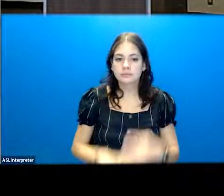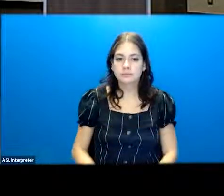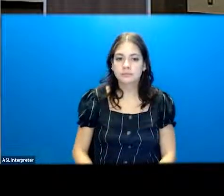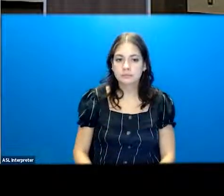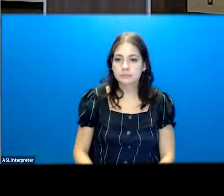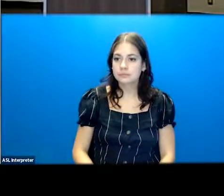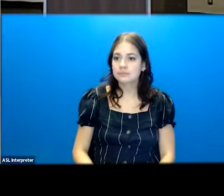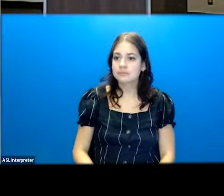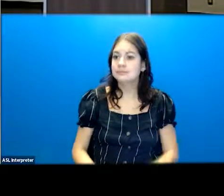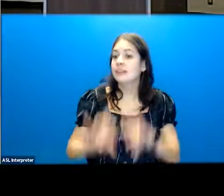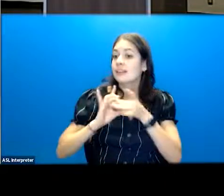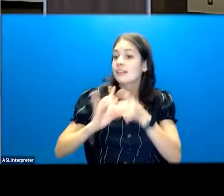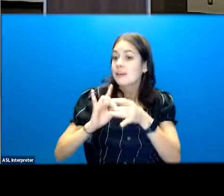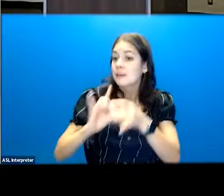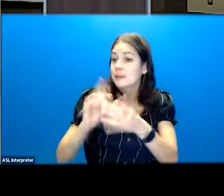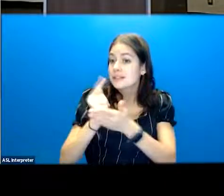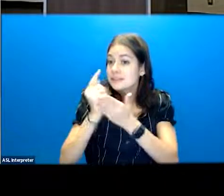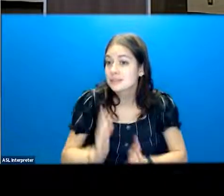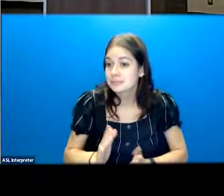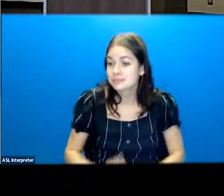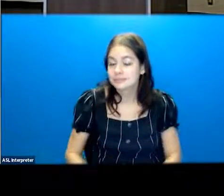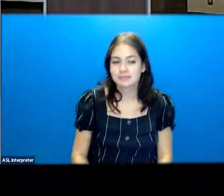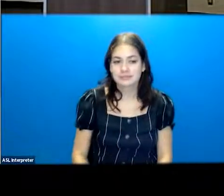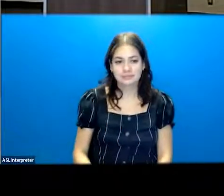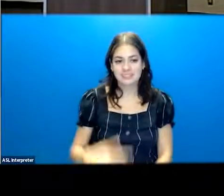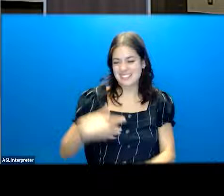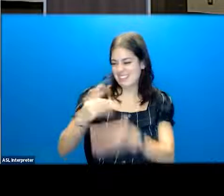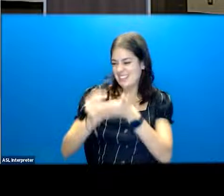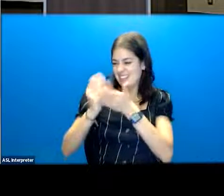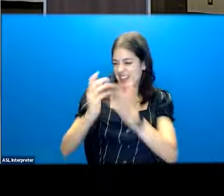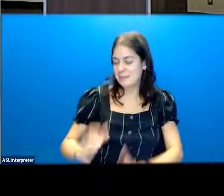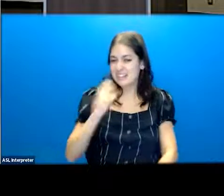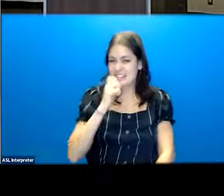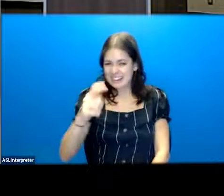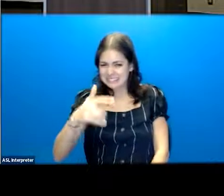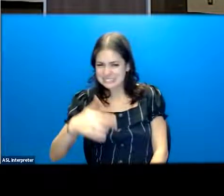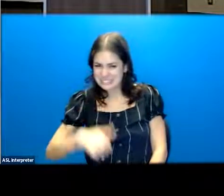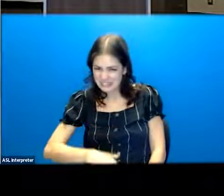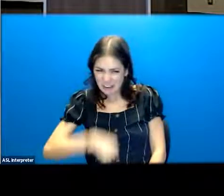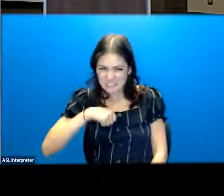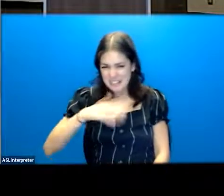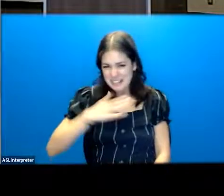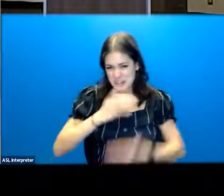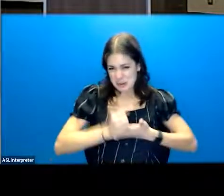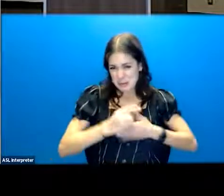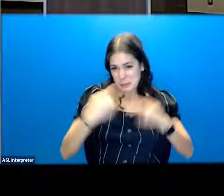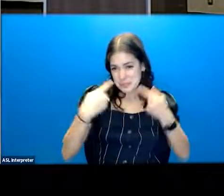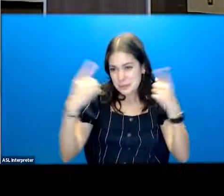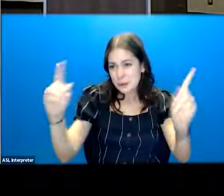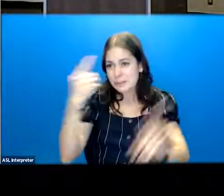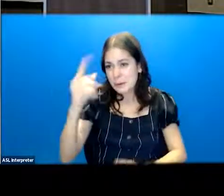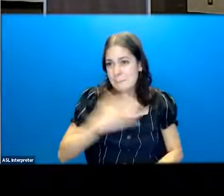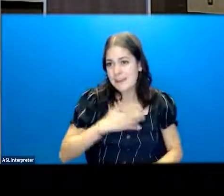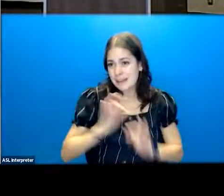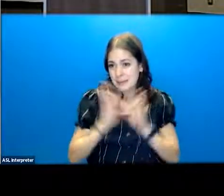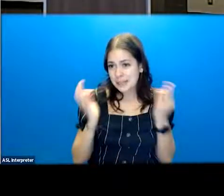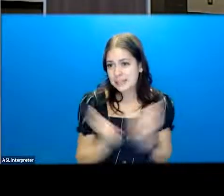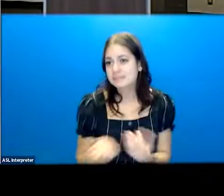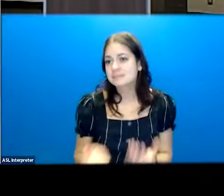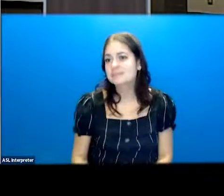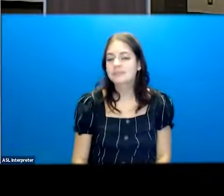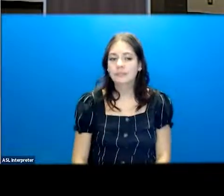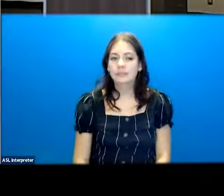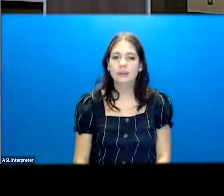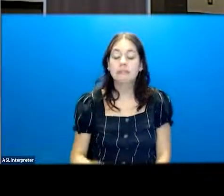So relationship with the therapist. So the therapist did not seem confident that the treatment would work for my loved one.